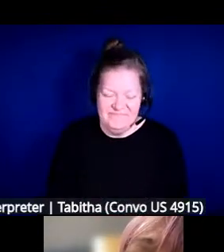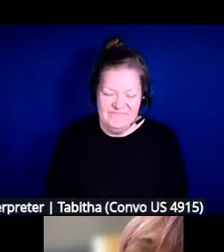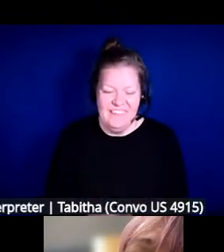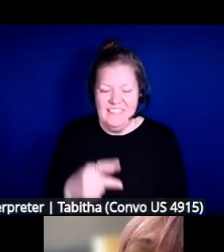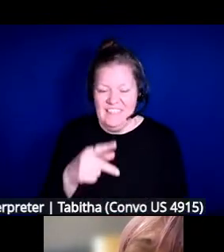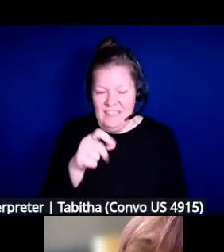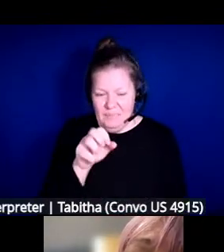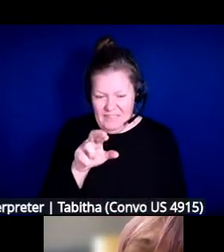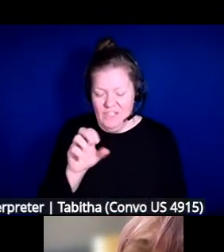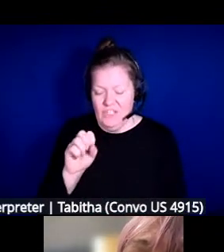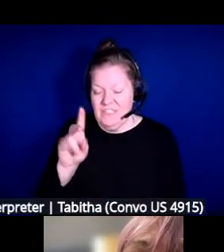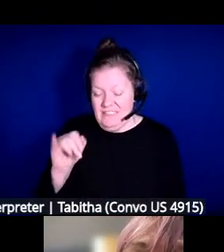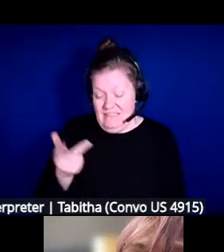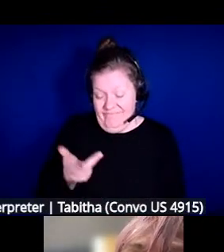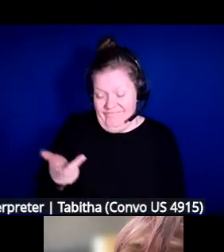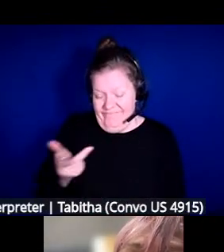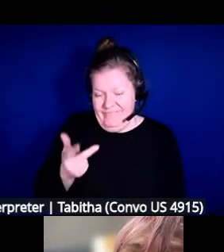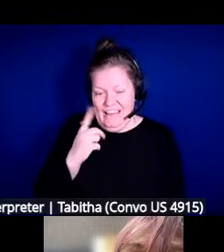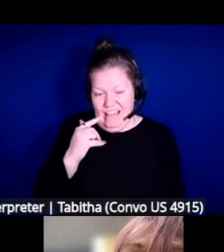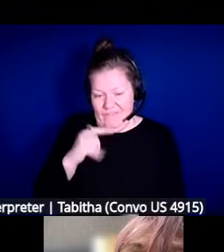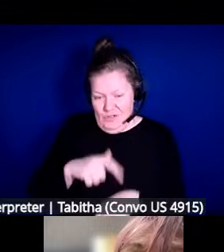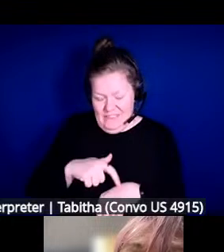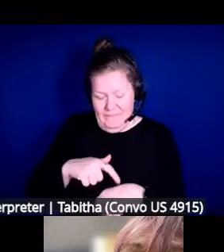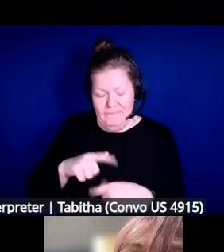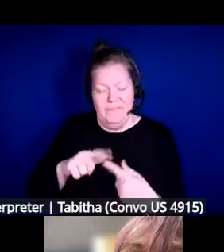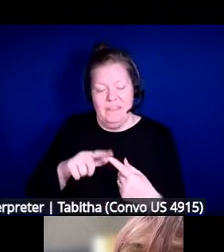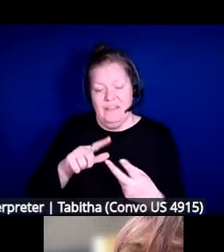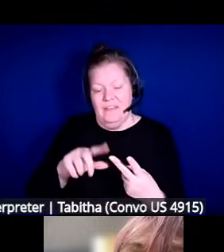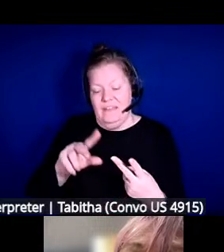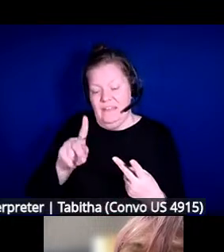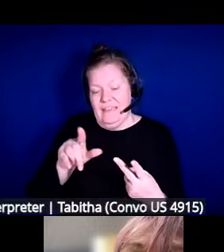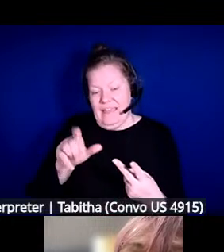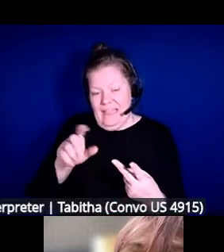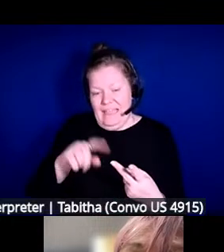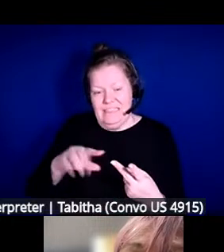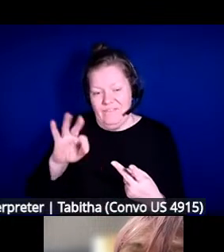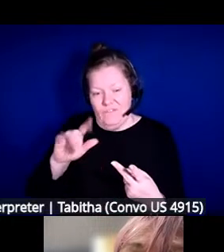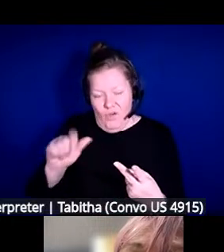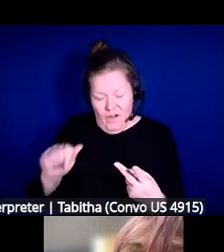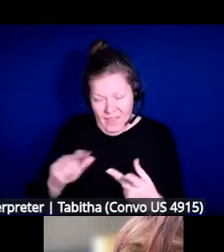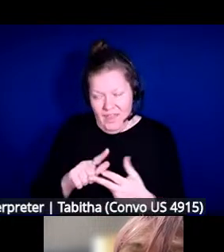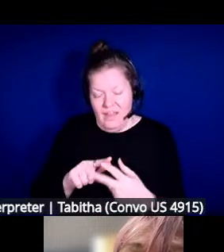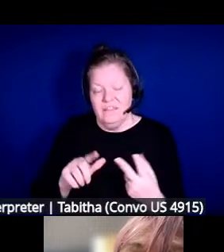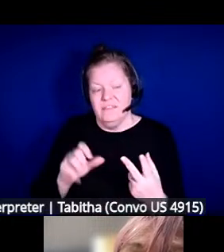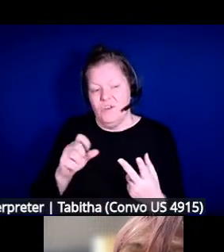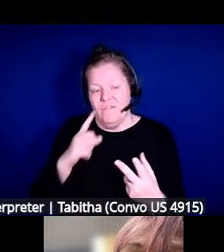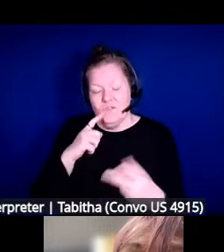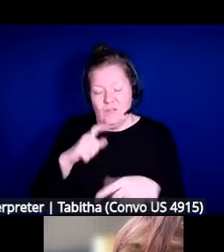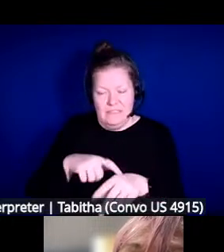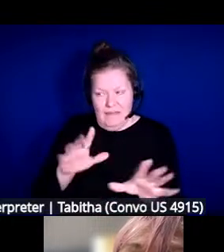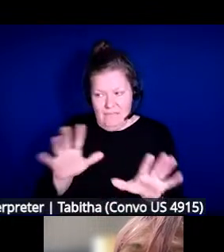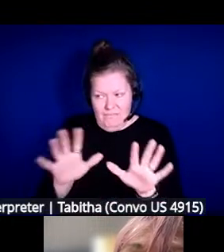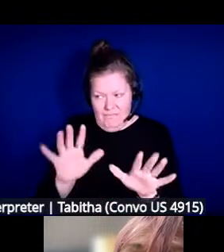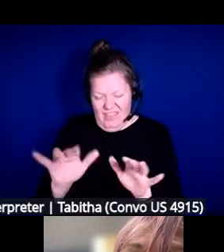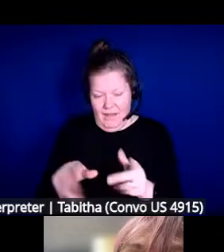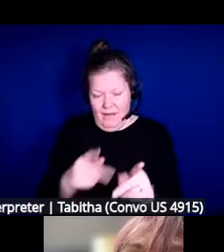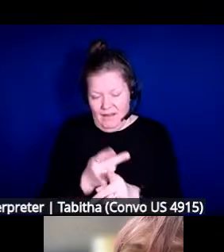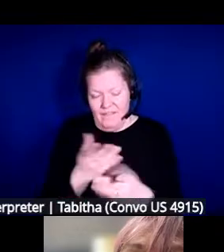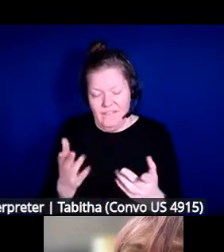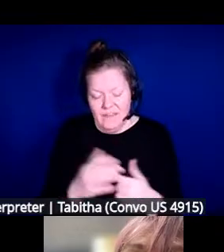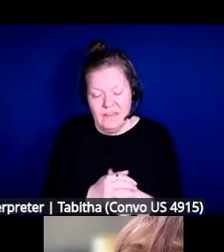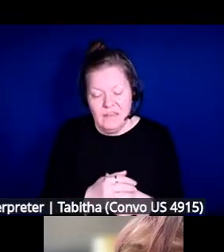Peter, Sonny, and I are all California time. Katie is over in Florida. So as far as time frames and that kind of thing,